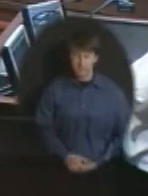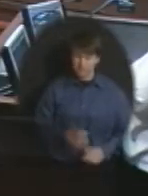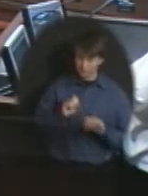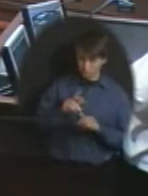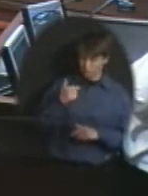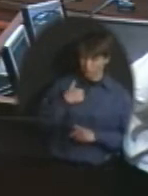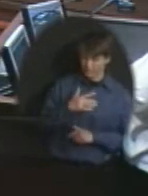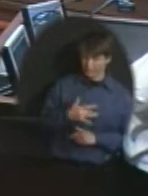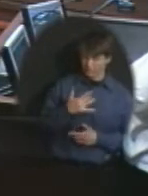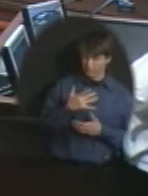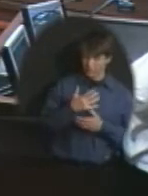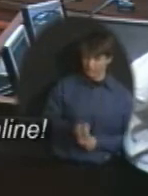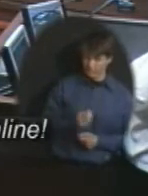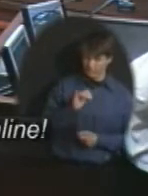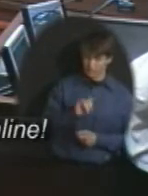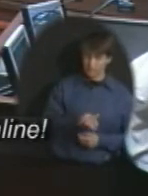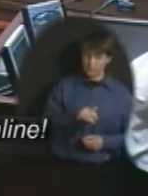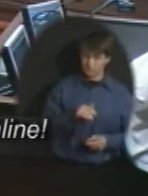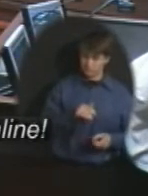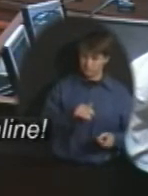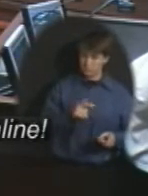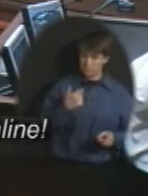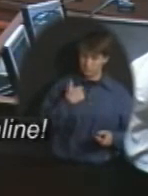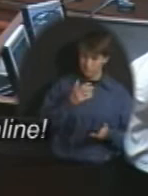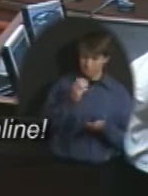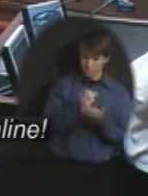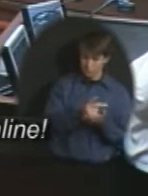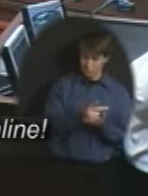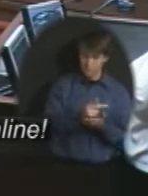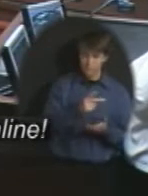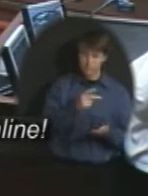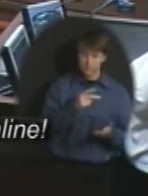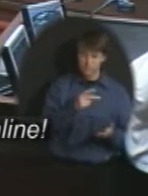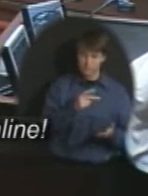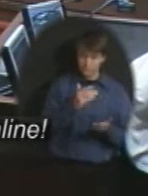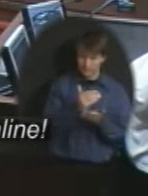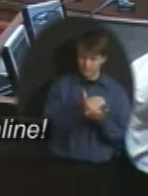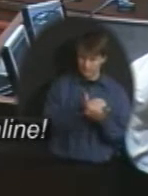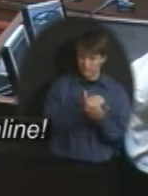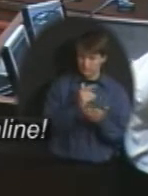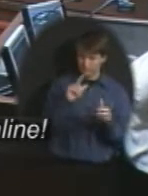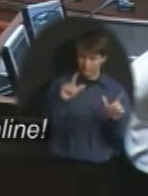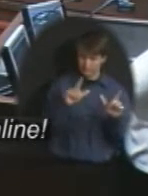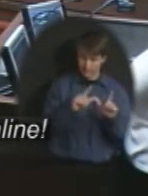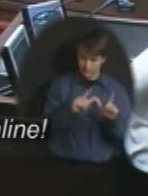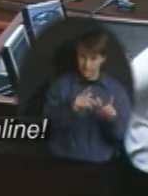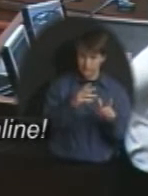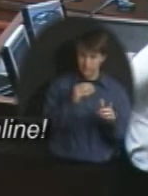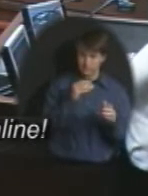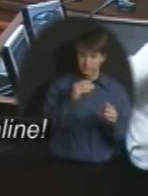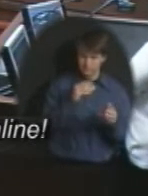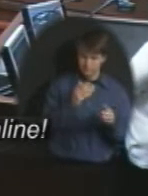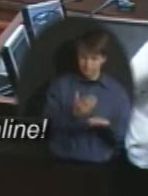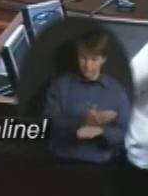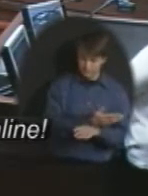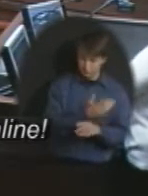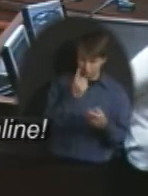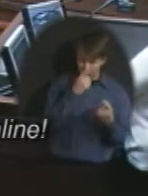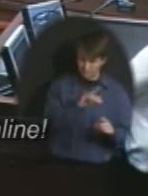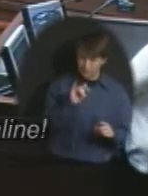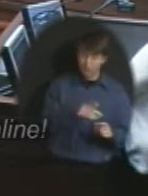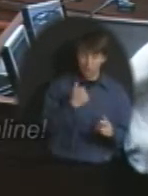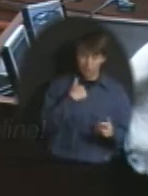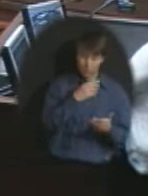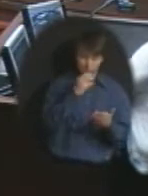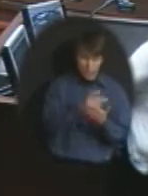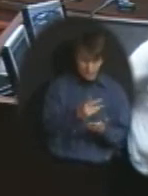be confident then that as we approve this list of licensing and maintenance agreements, that we're